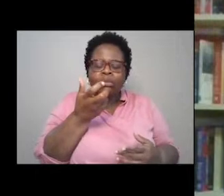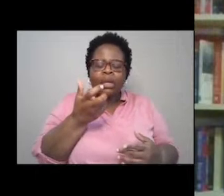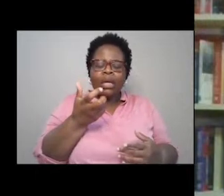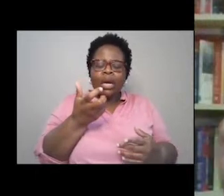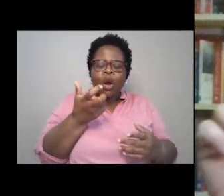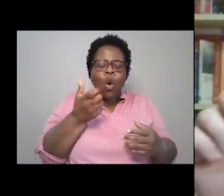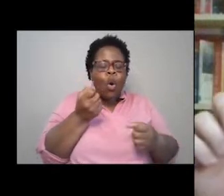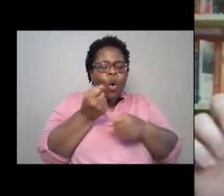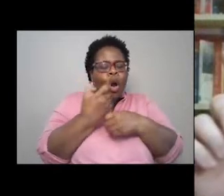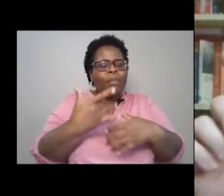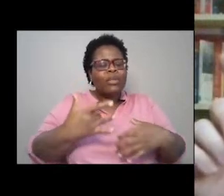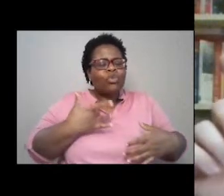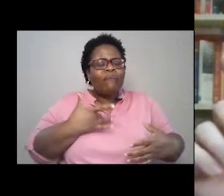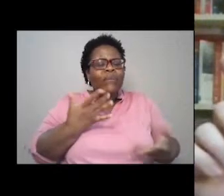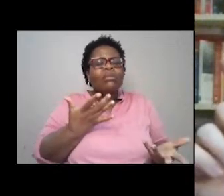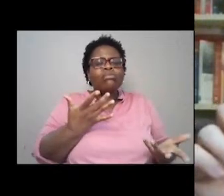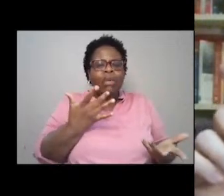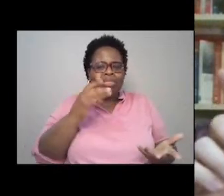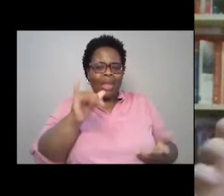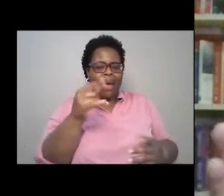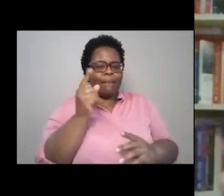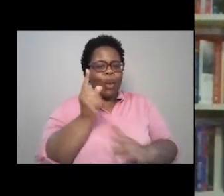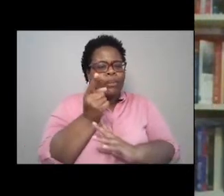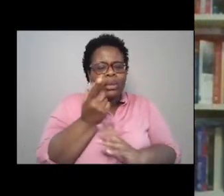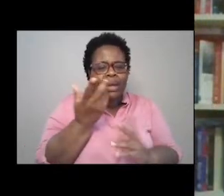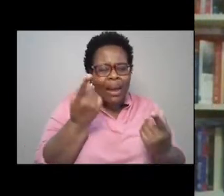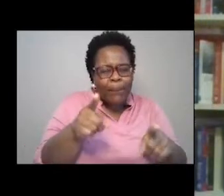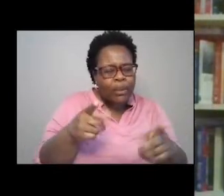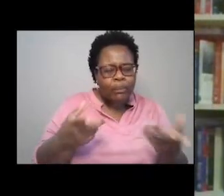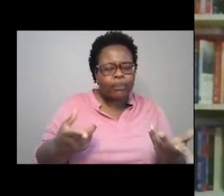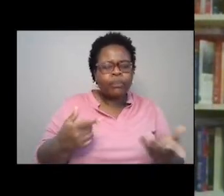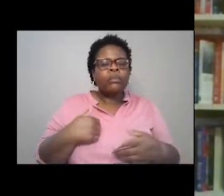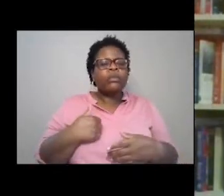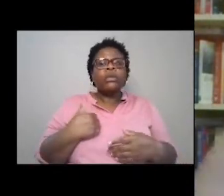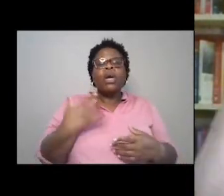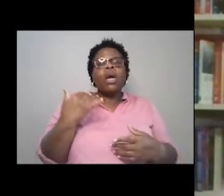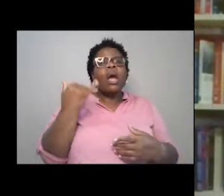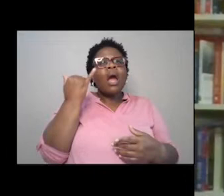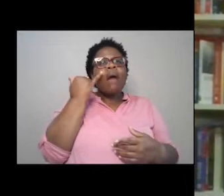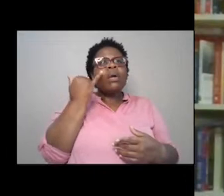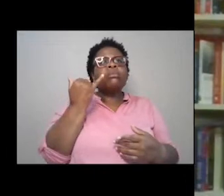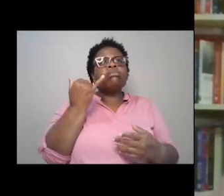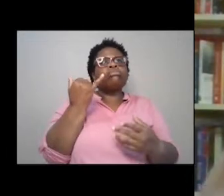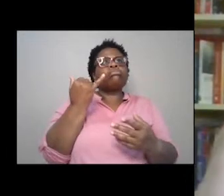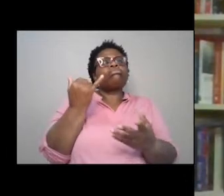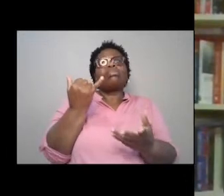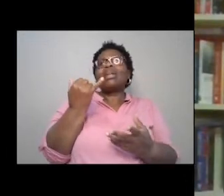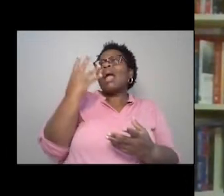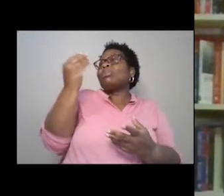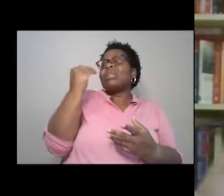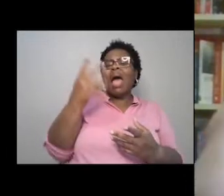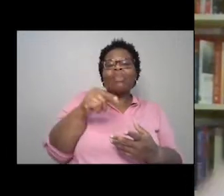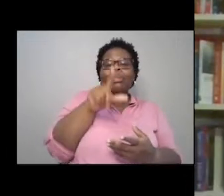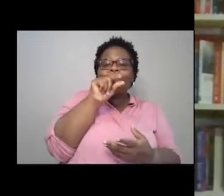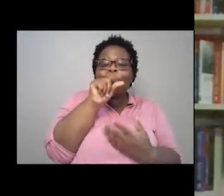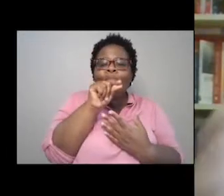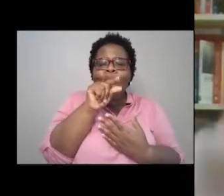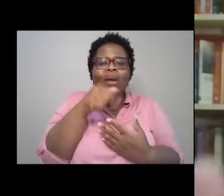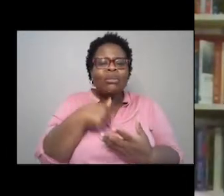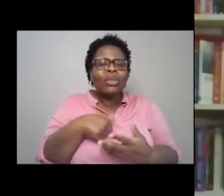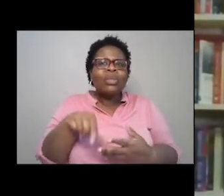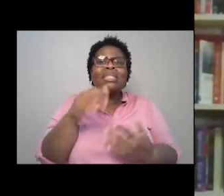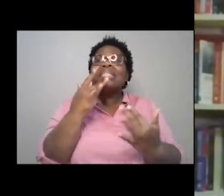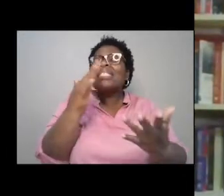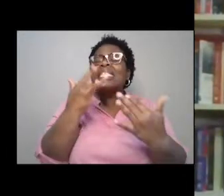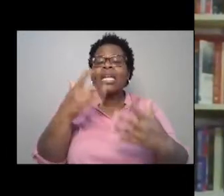to listen to the birds that are outside, that helps break the thoughts that are keep going and going